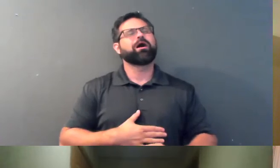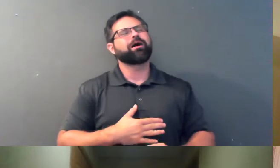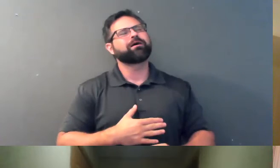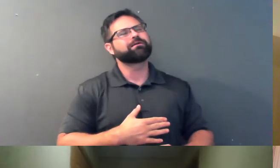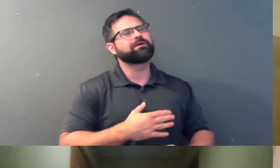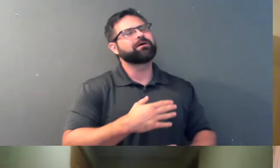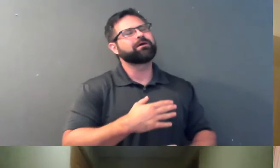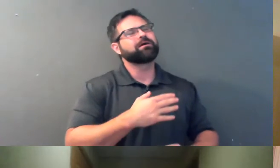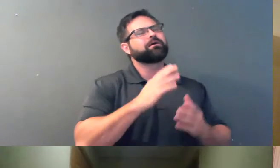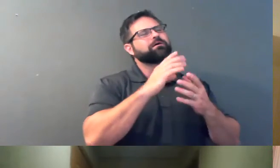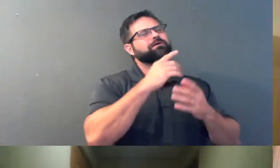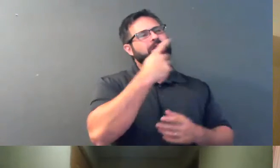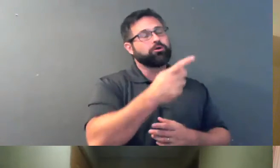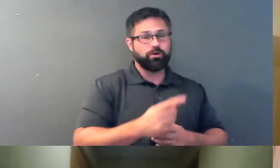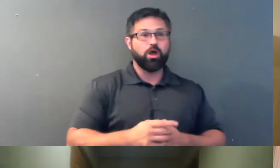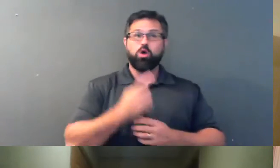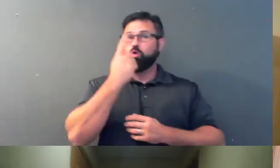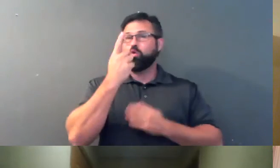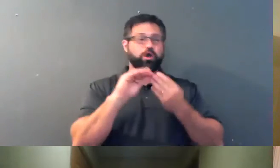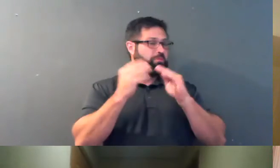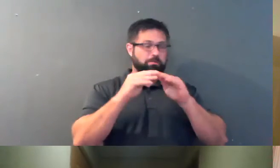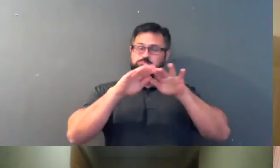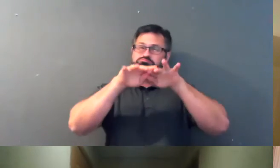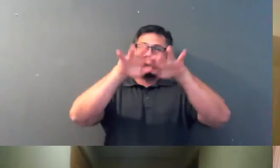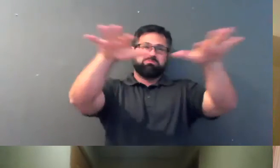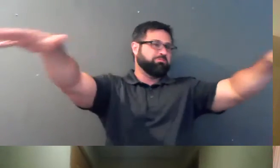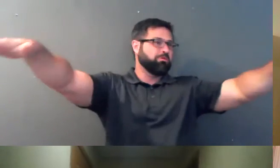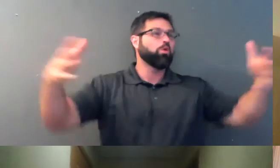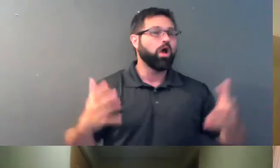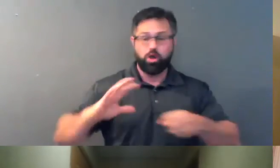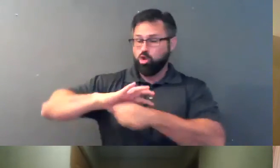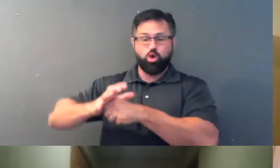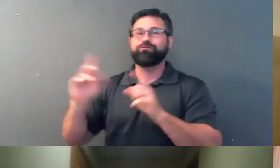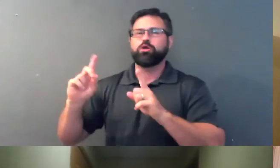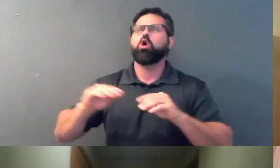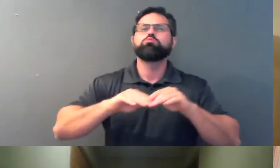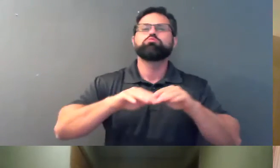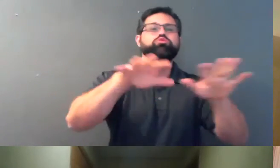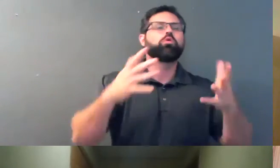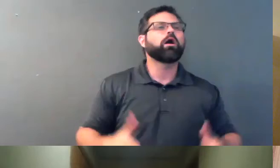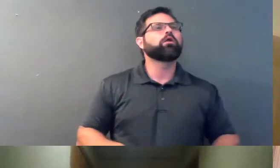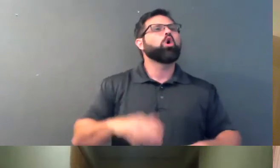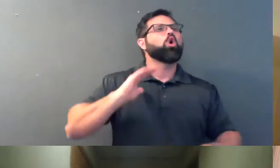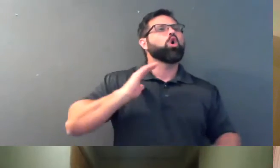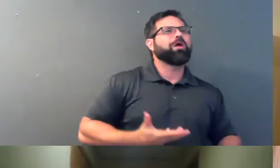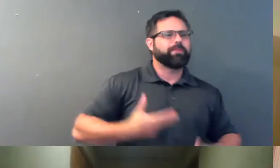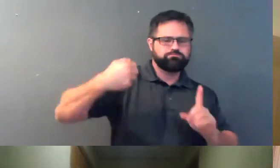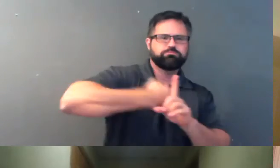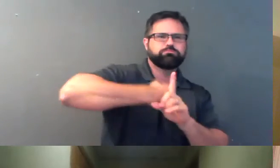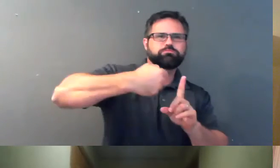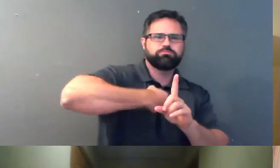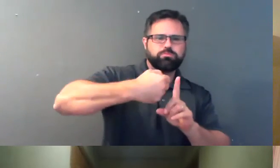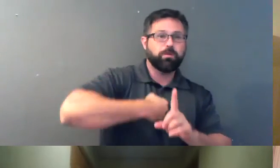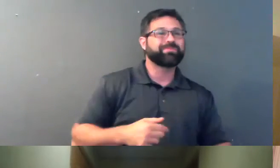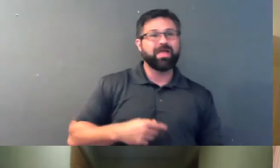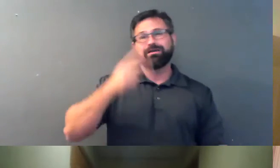violence against women as a hidden pandemic, and is opposed to referring to violence against women as a pandemic